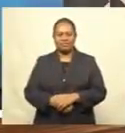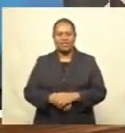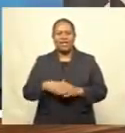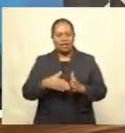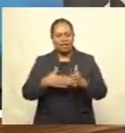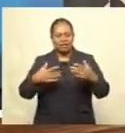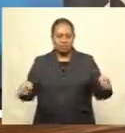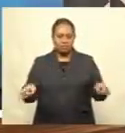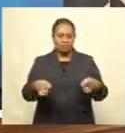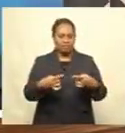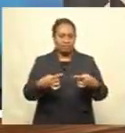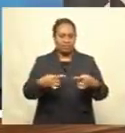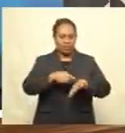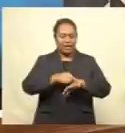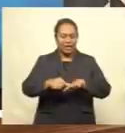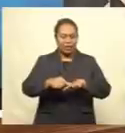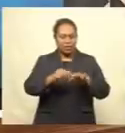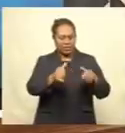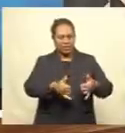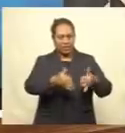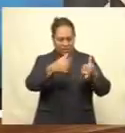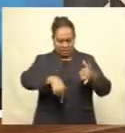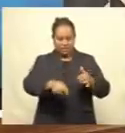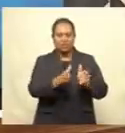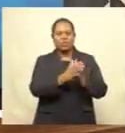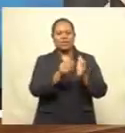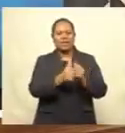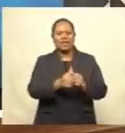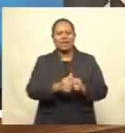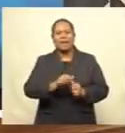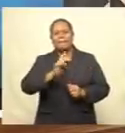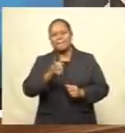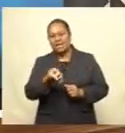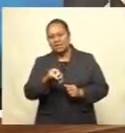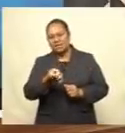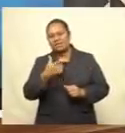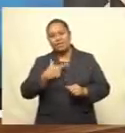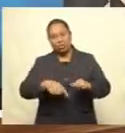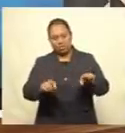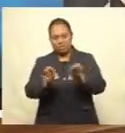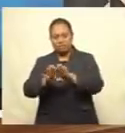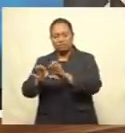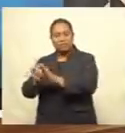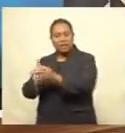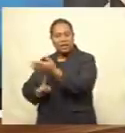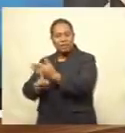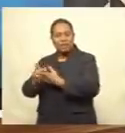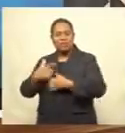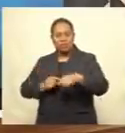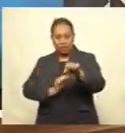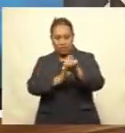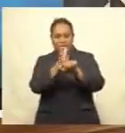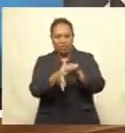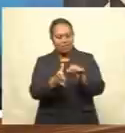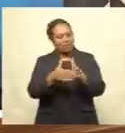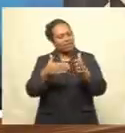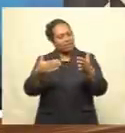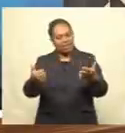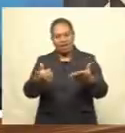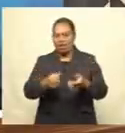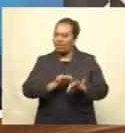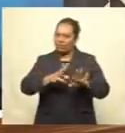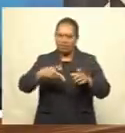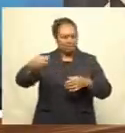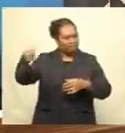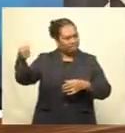in the annual Open Championship this weekend, but due to the current COVID safety restrictions, the event has been shelved, and